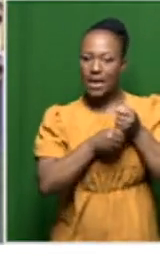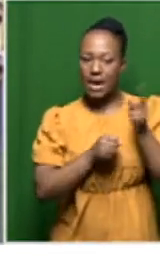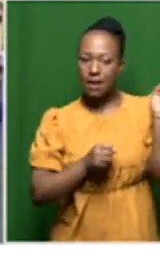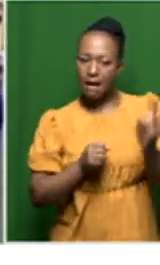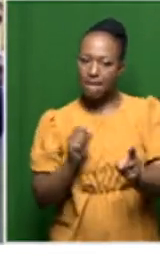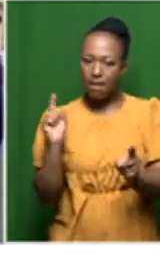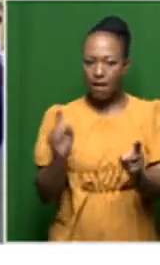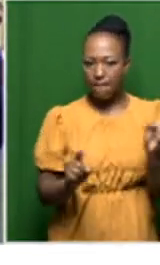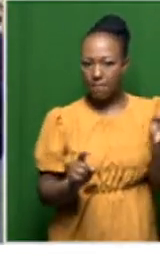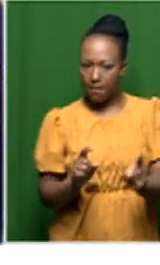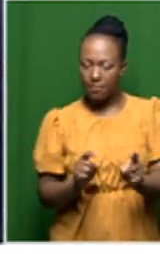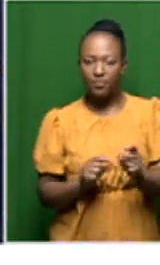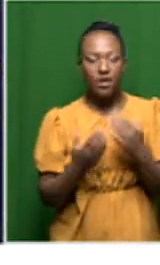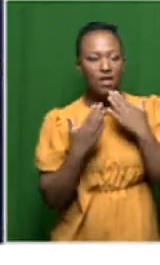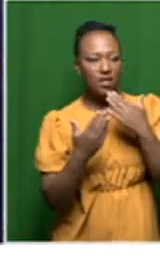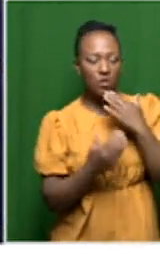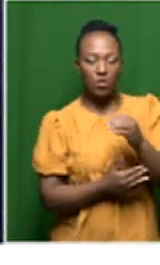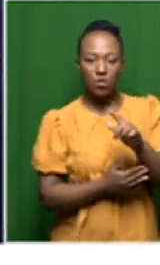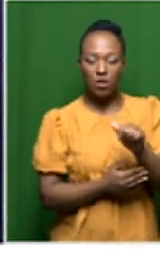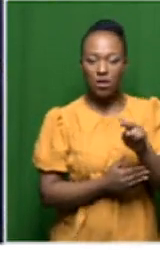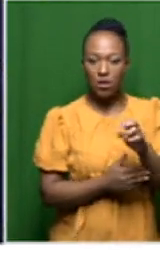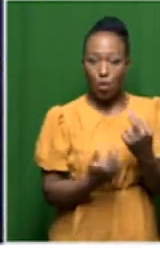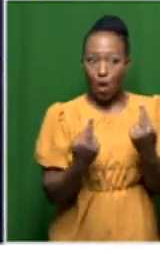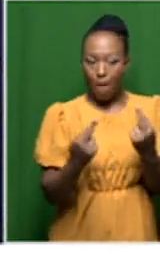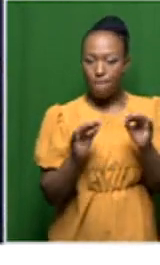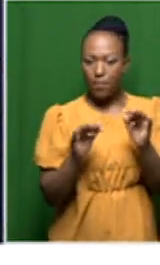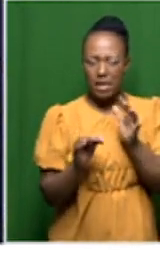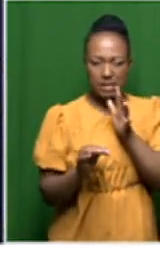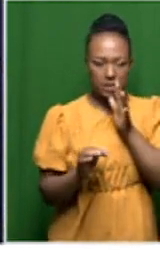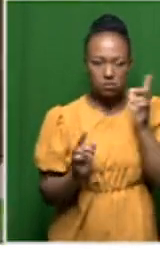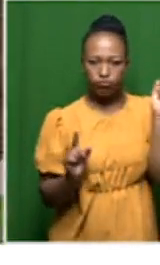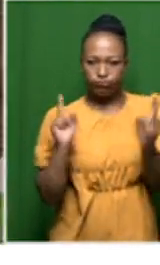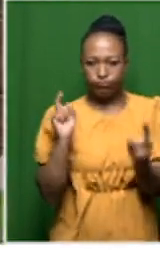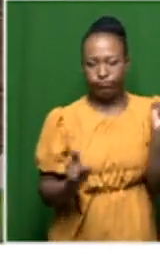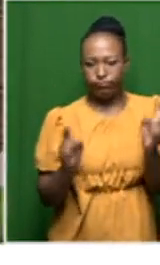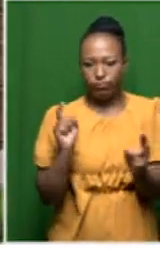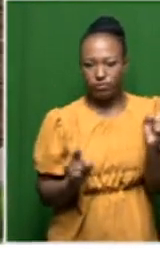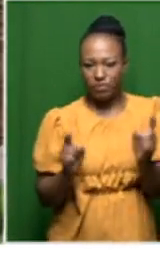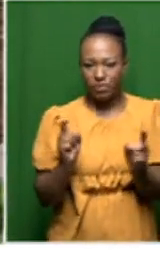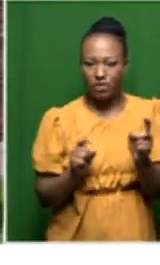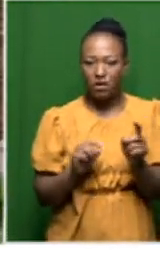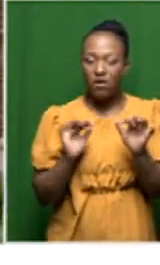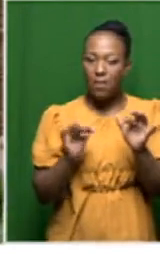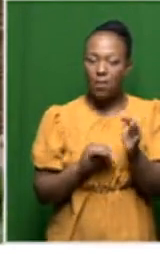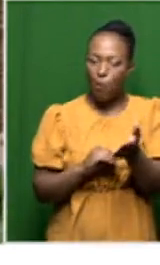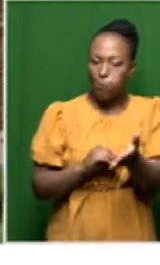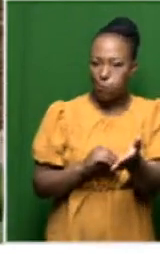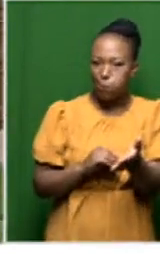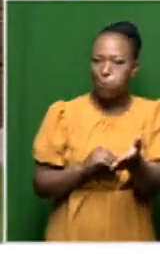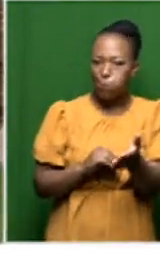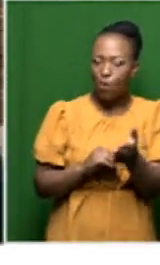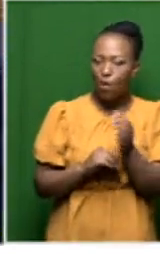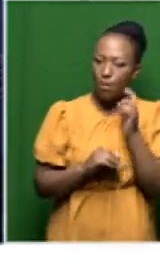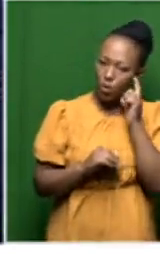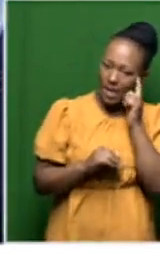thanks, Leanne. We're hoping to get the maximum potential of the sleeping beast in the province. Thanks.